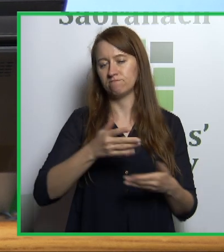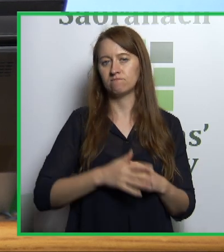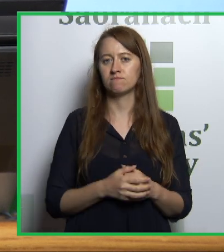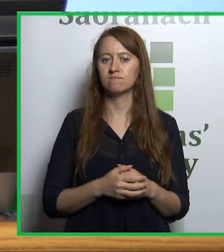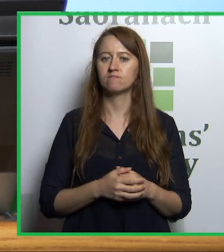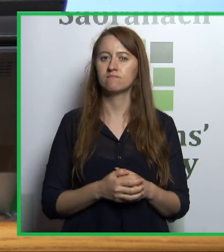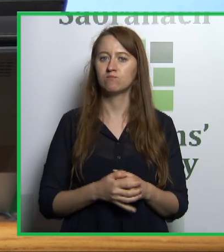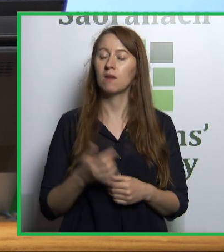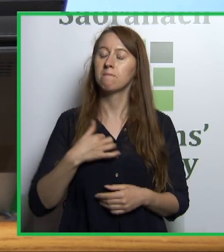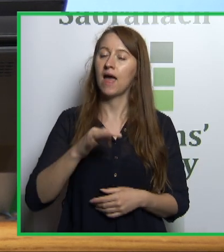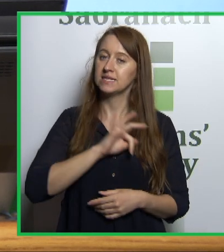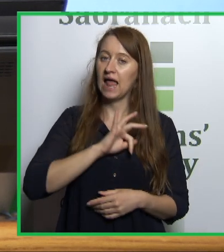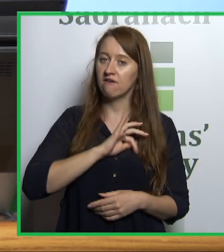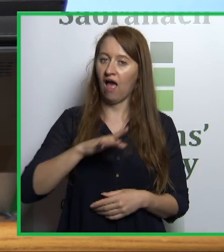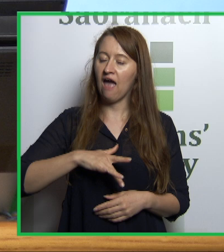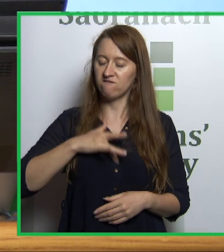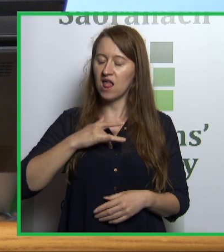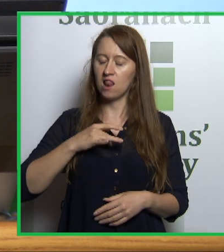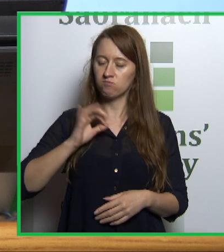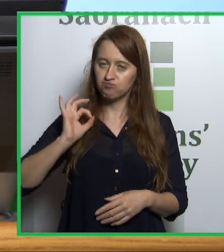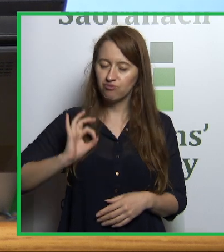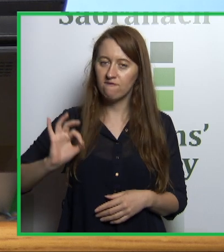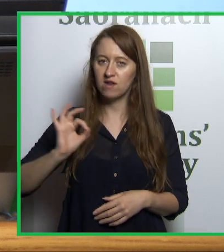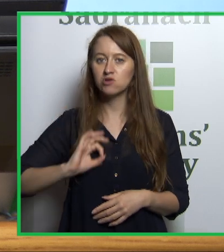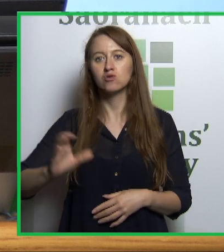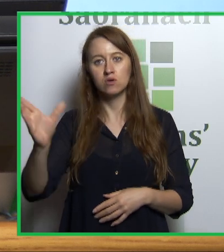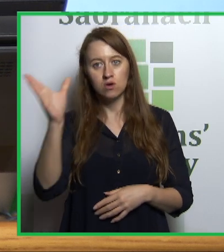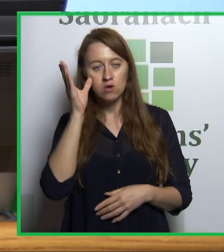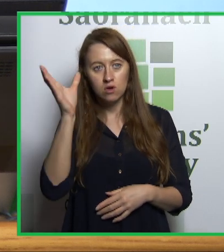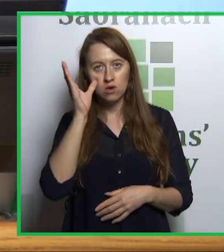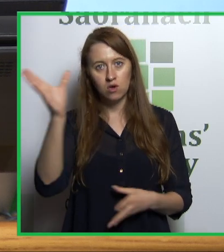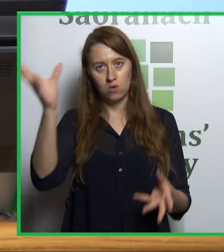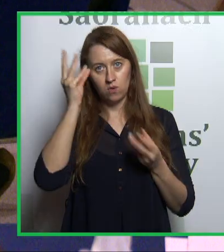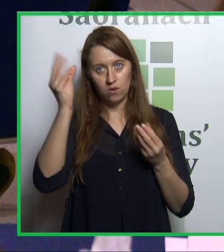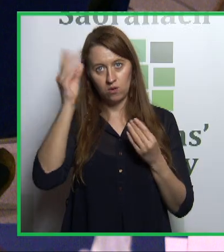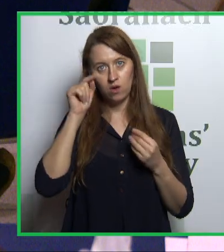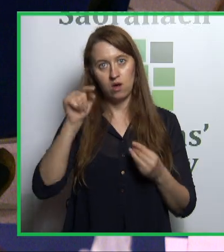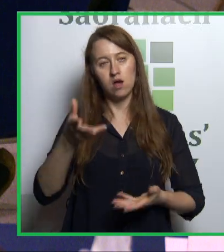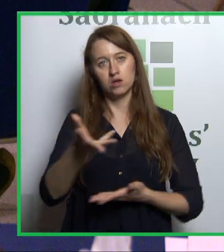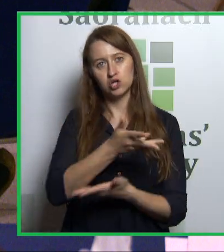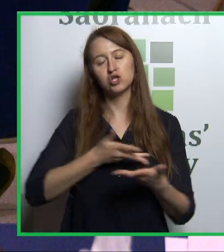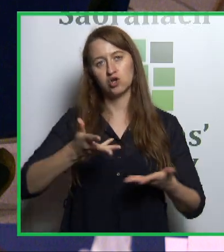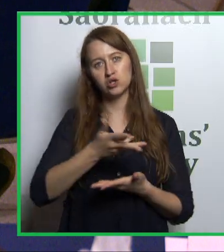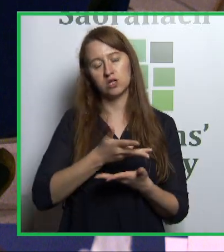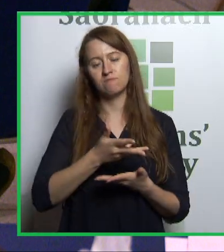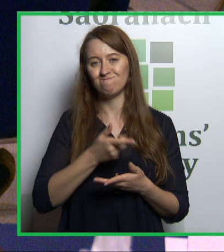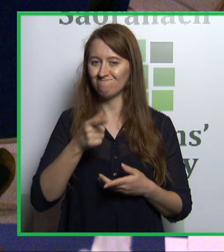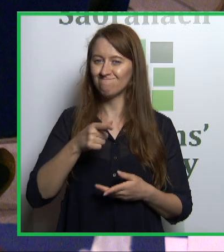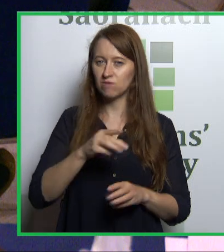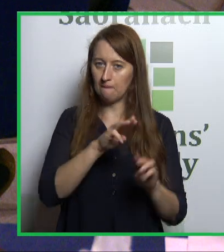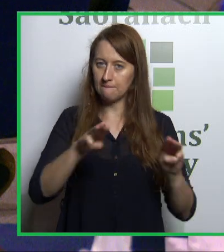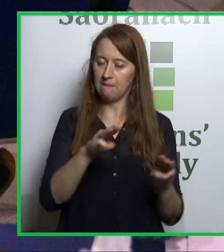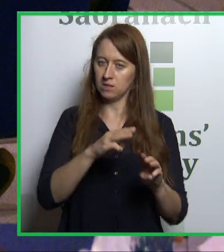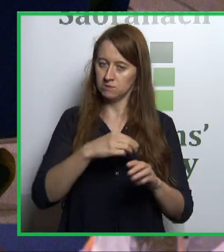privileged to have been listening to that discussion here today, the testimonies that people put forward to help us in